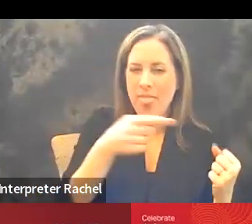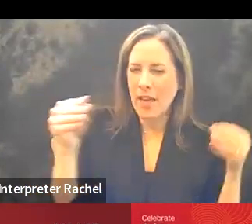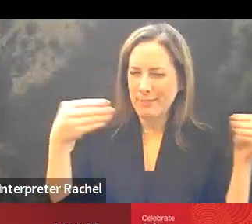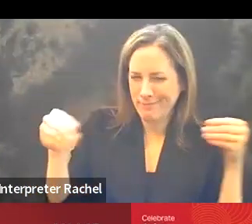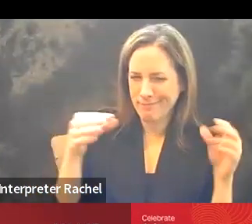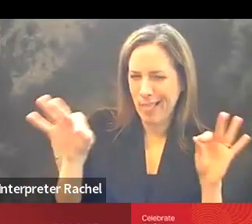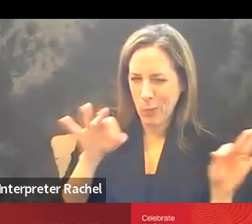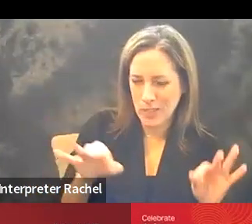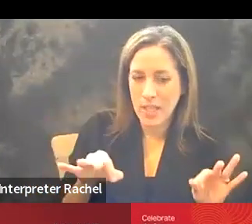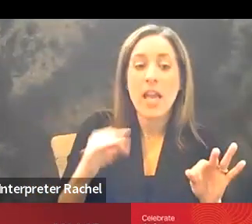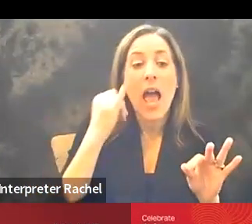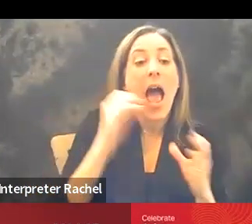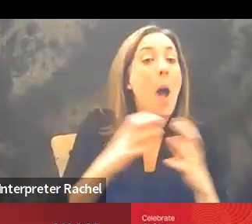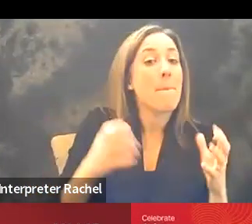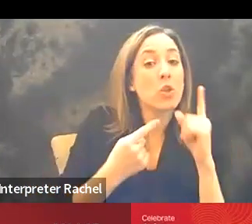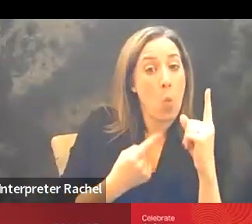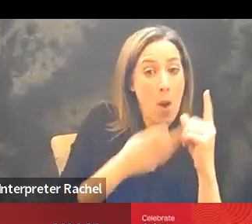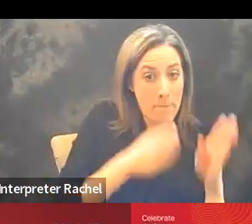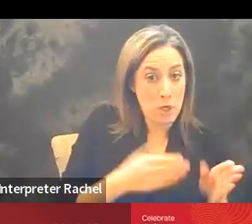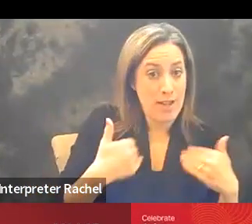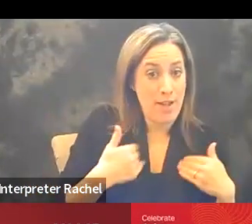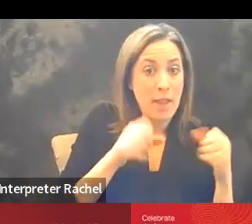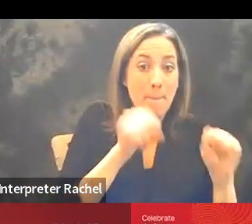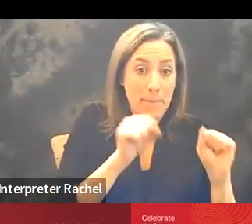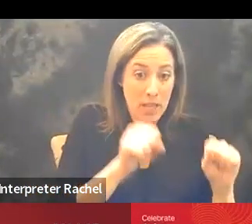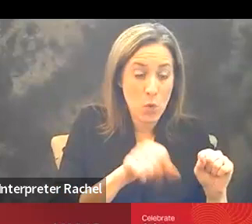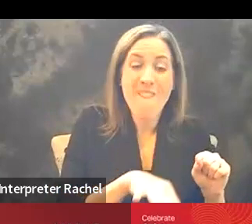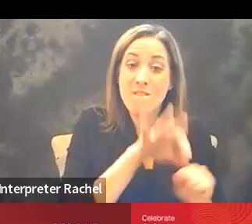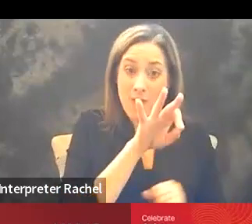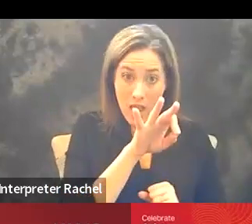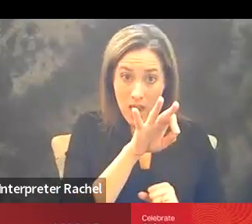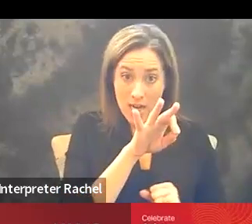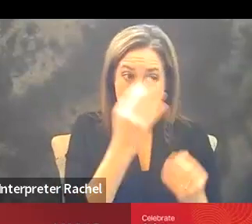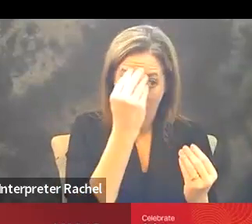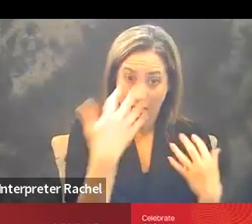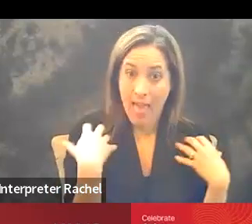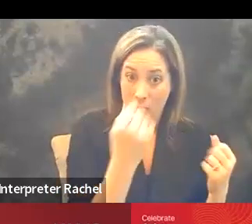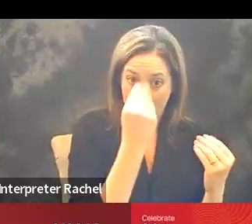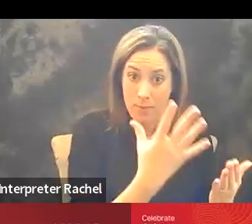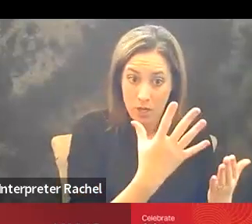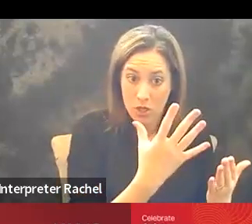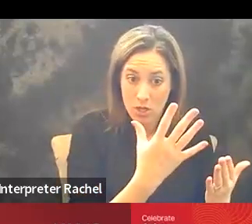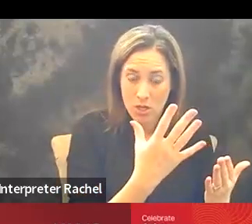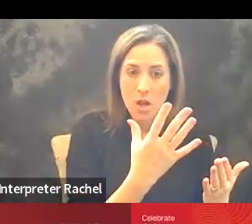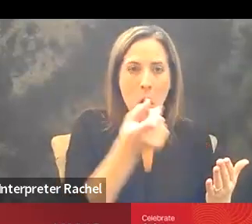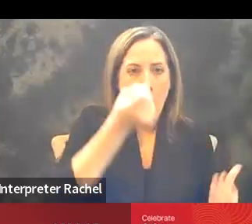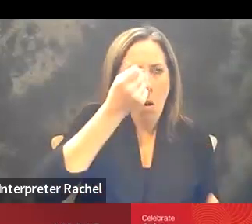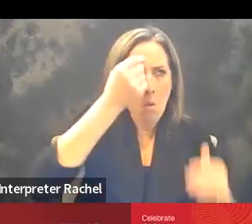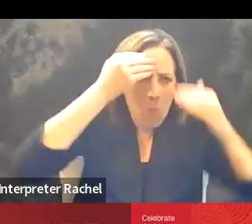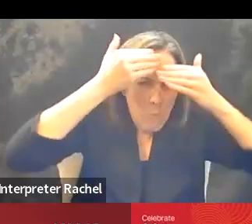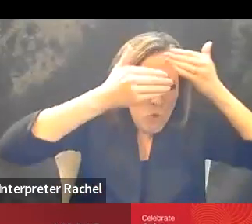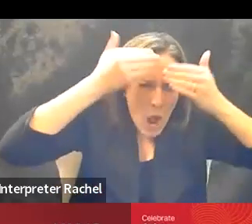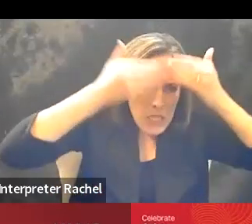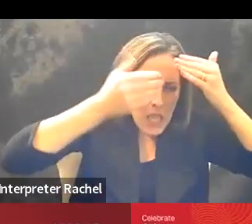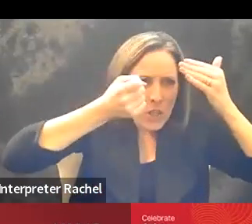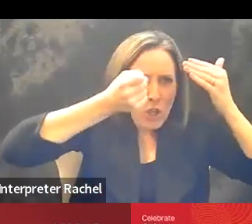the degree to which a person has the ability to find health information, really process it and understand it,